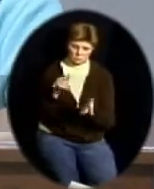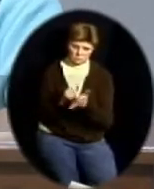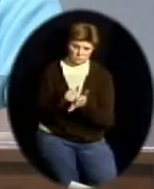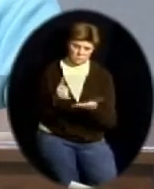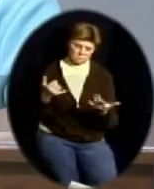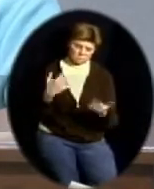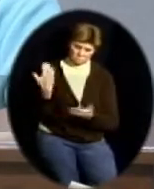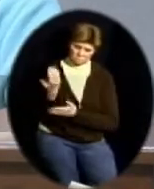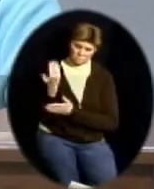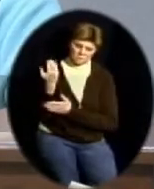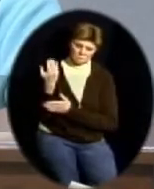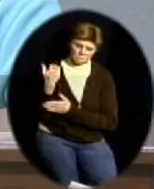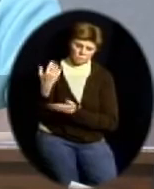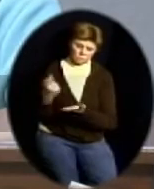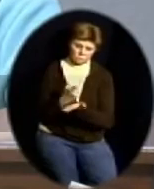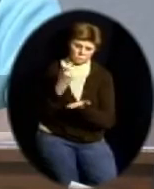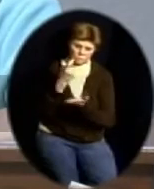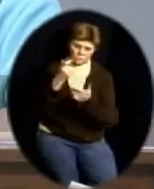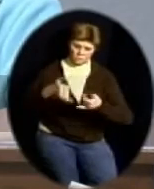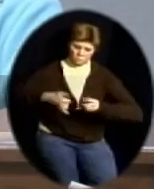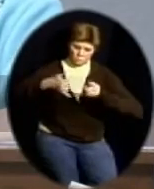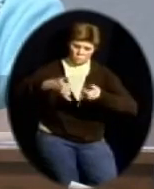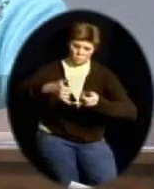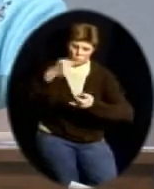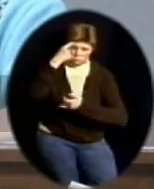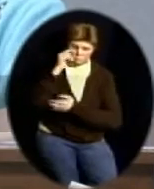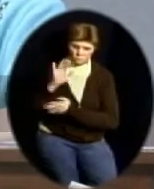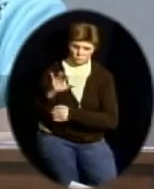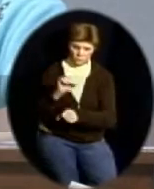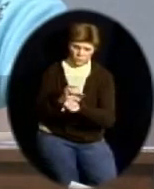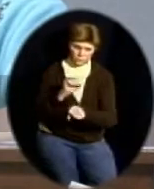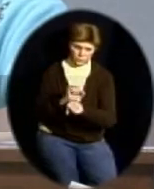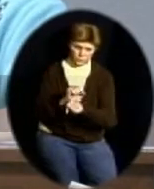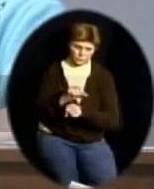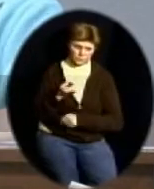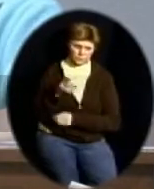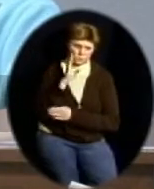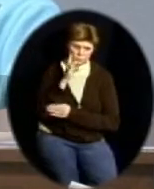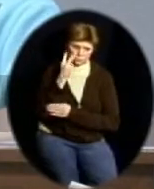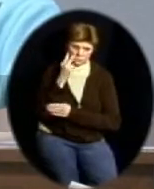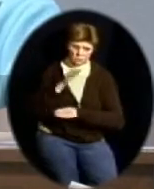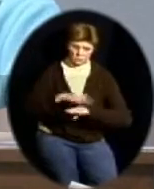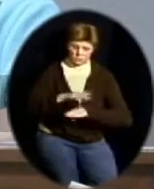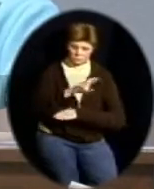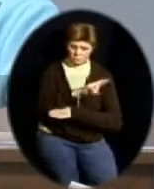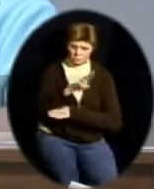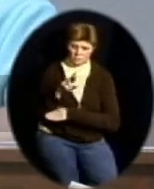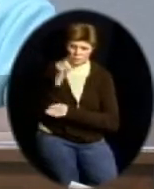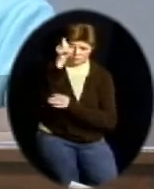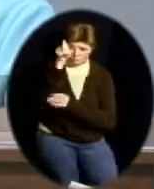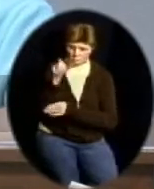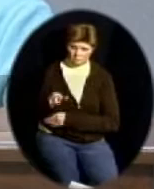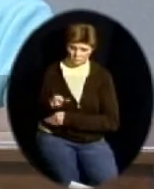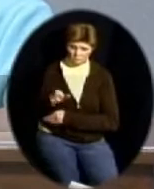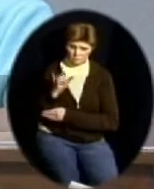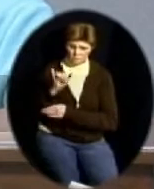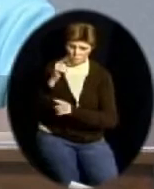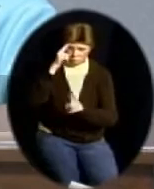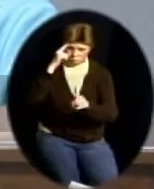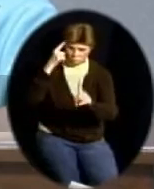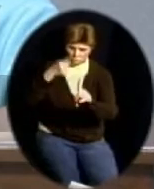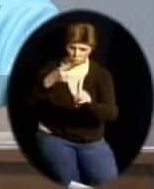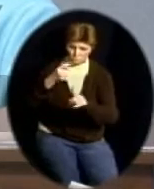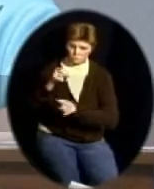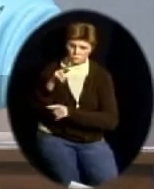The performance targets reflect the desired results we hope to achieve, and you'll see that on the very right-hand column in the target. Most of these targets were set by either